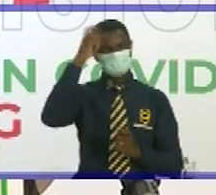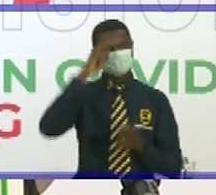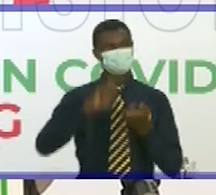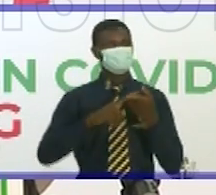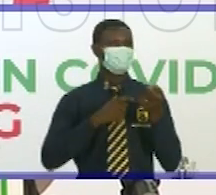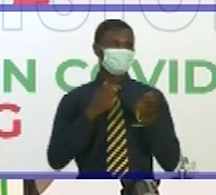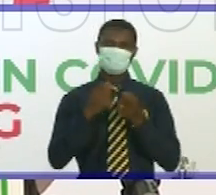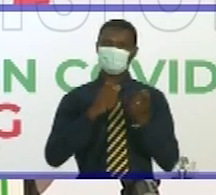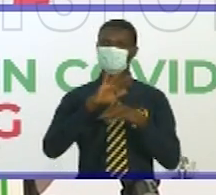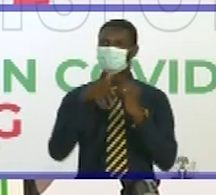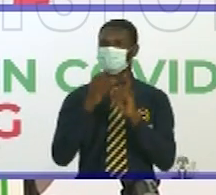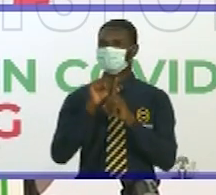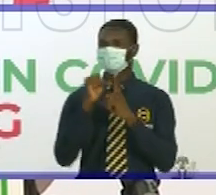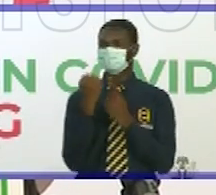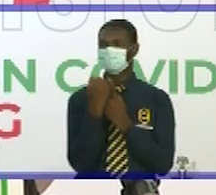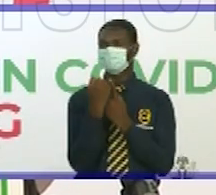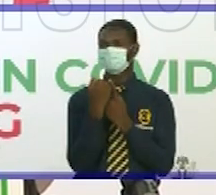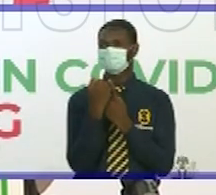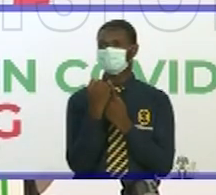pe awon